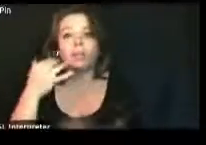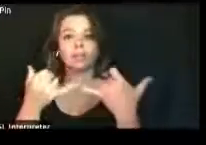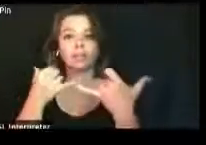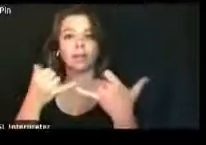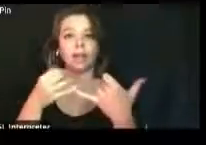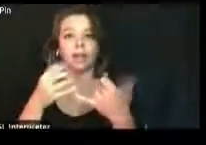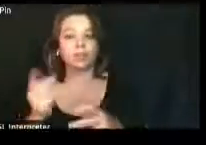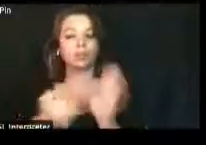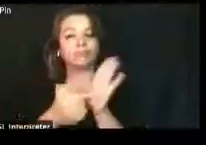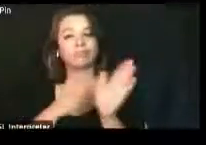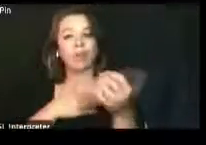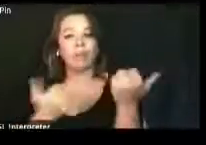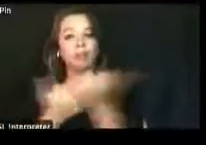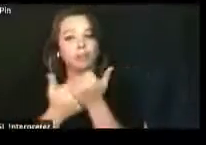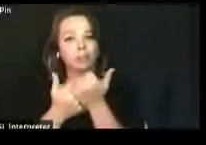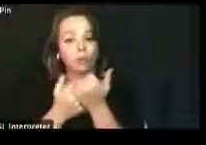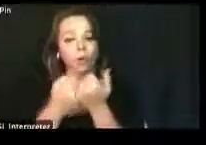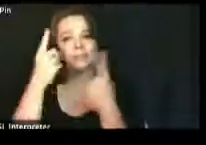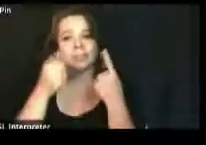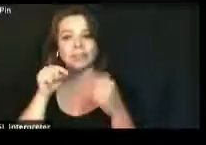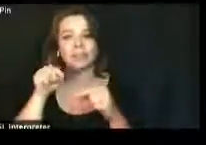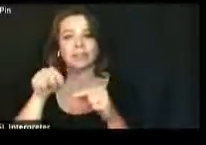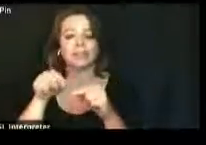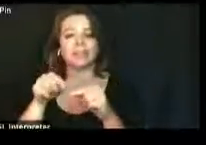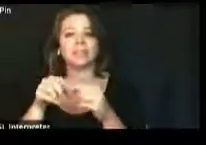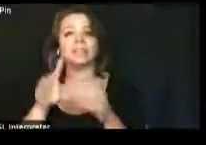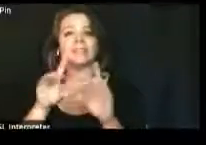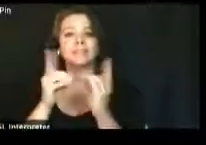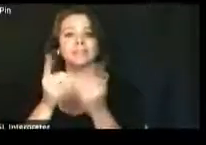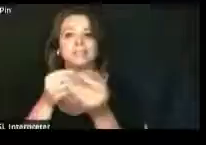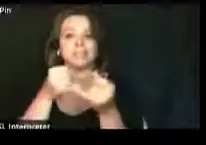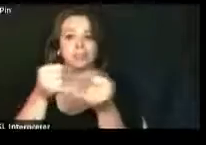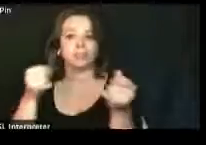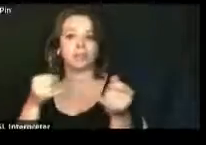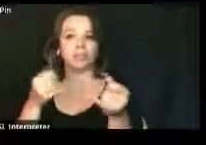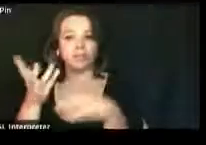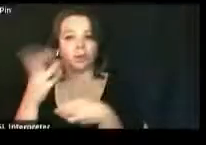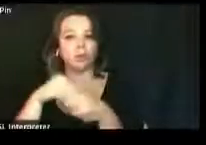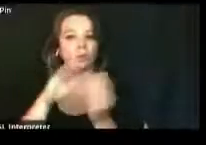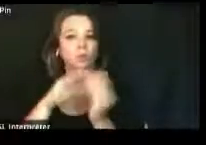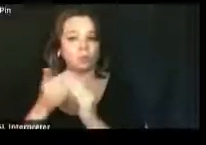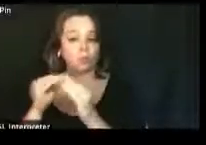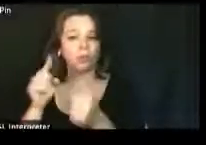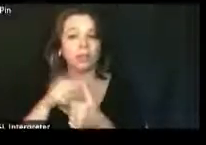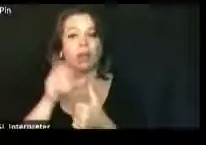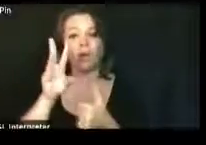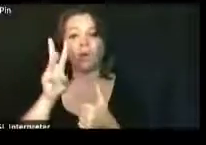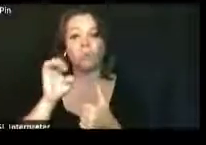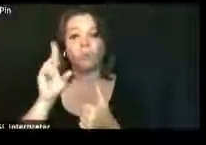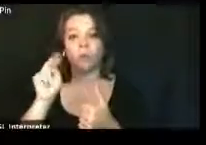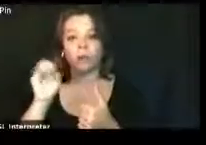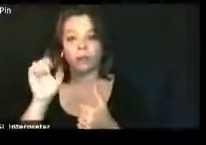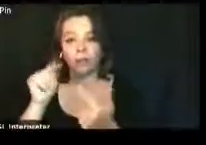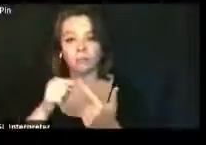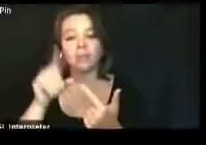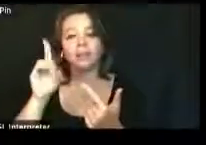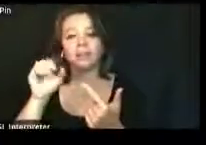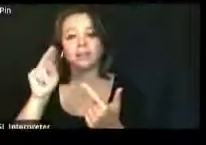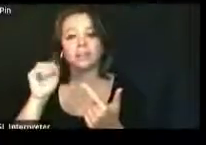support to consider it to be redistricted to have the communities of Walnut, Diamond Bar, Rowland